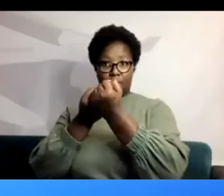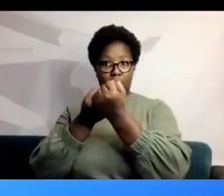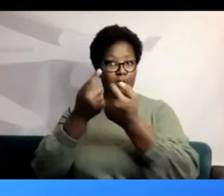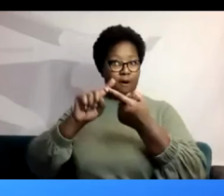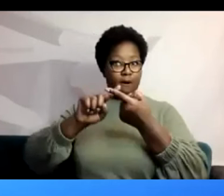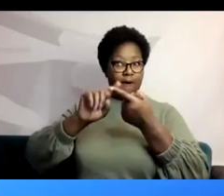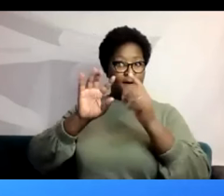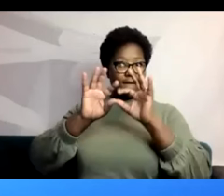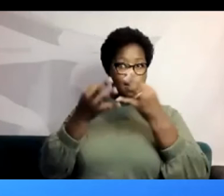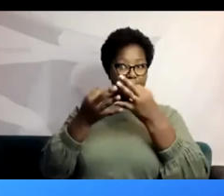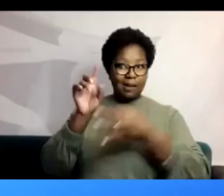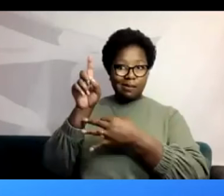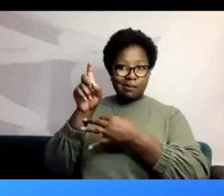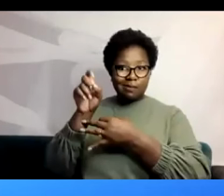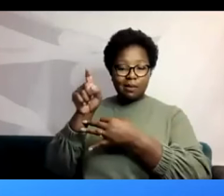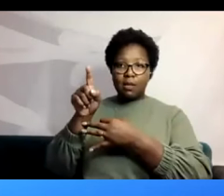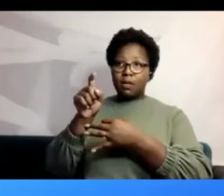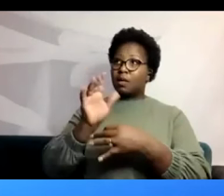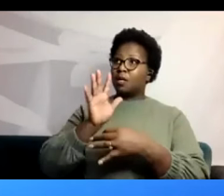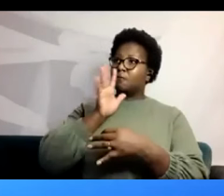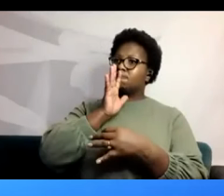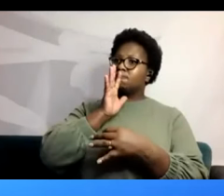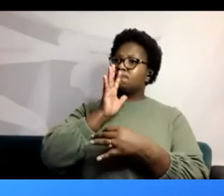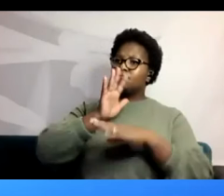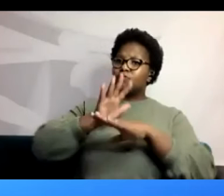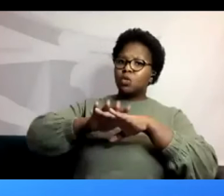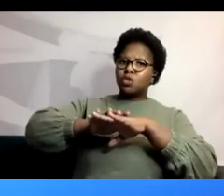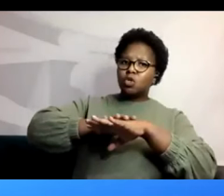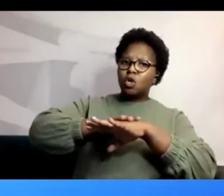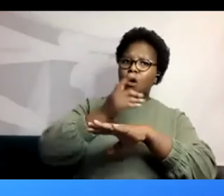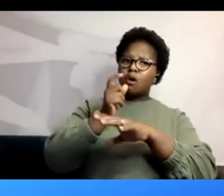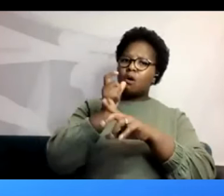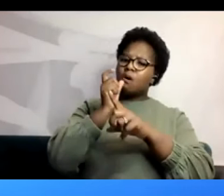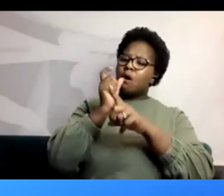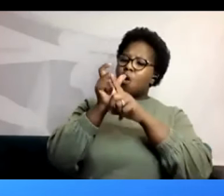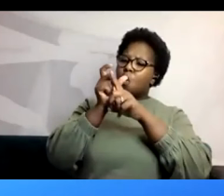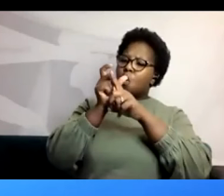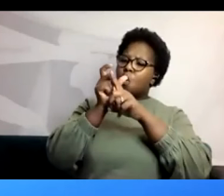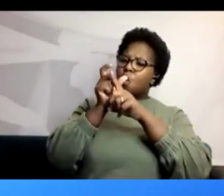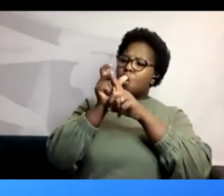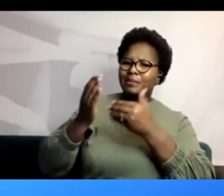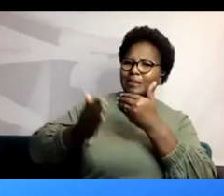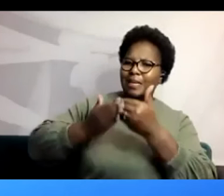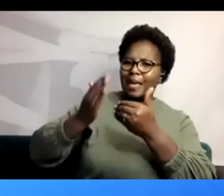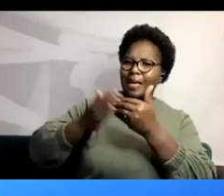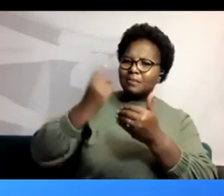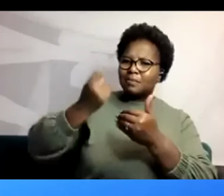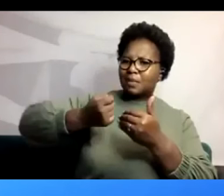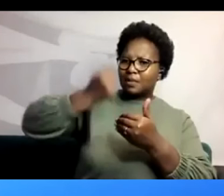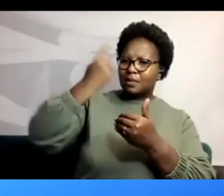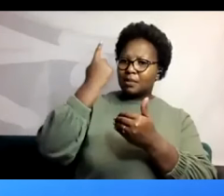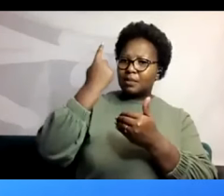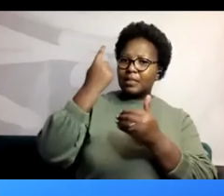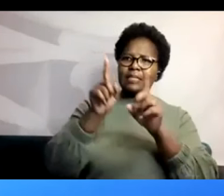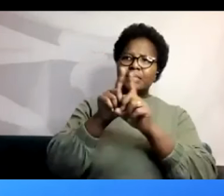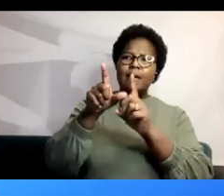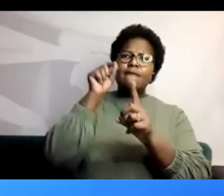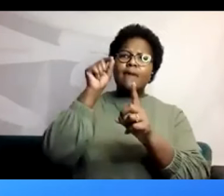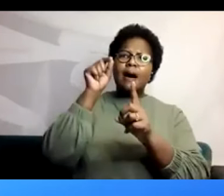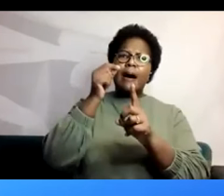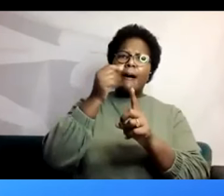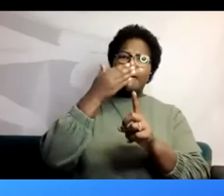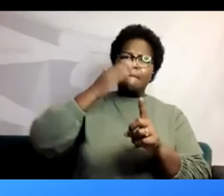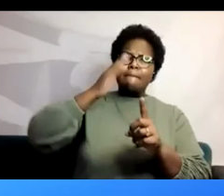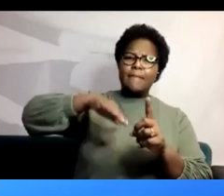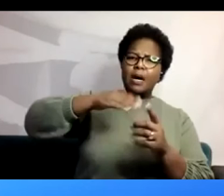such as speaking slowly, not using jargon, and find out when the best time and worst time is for the person to make